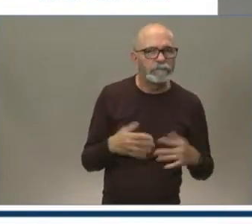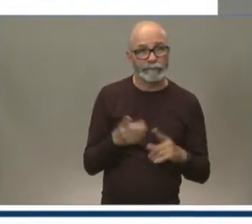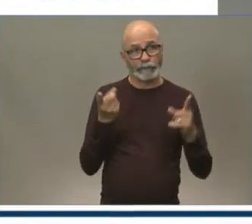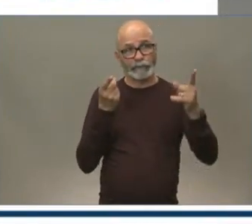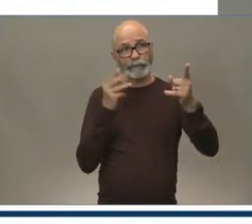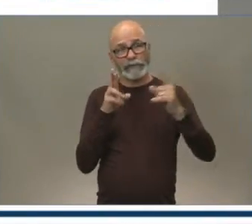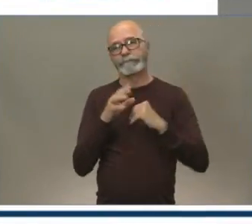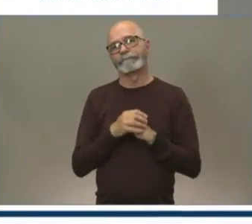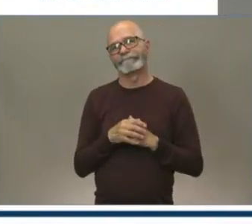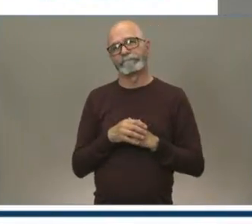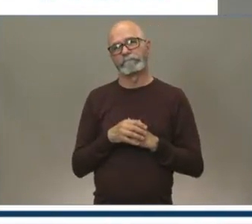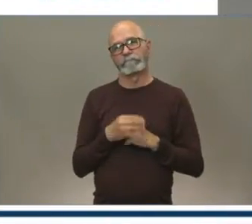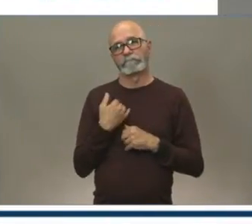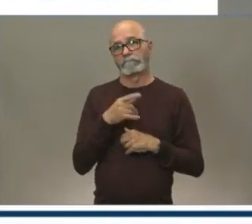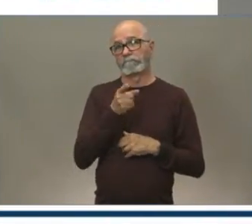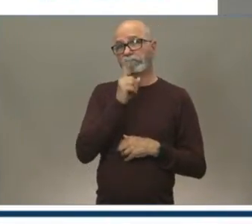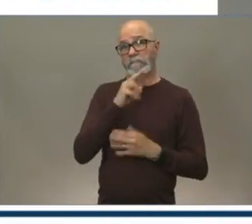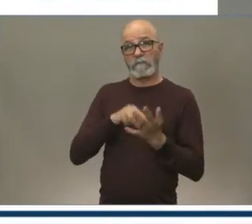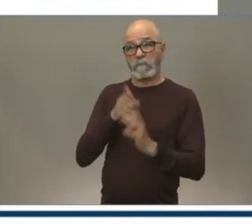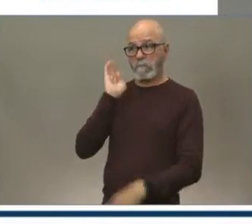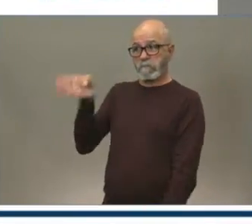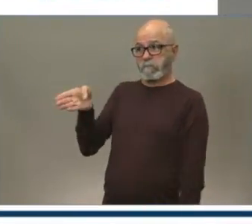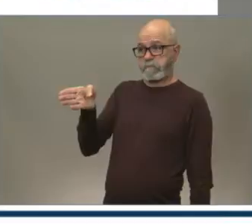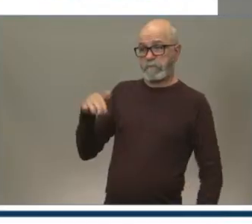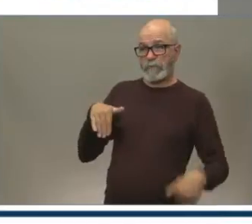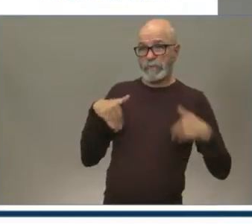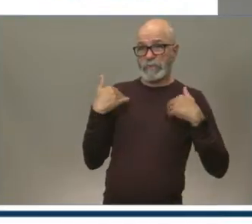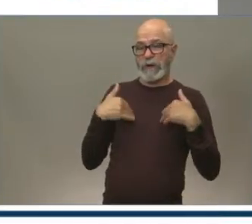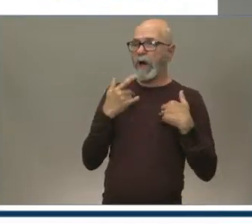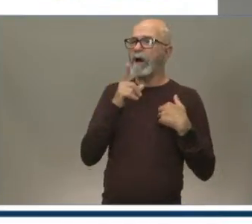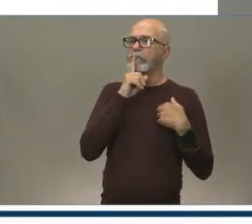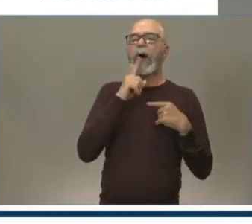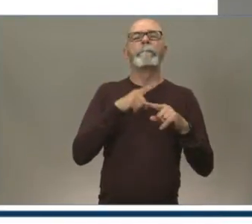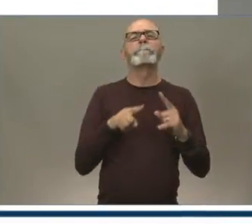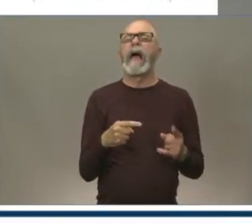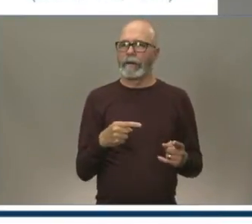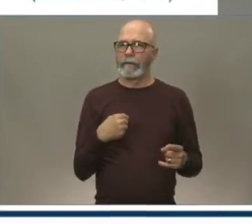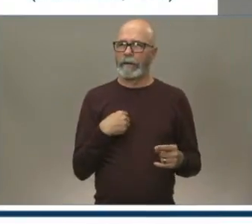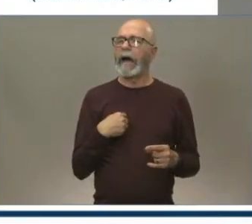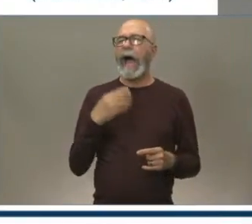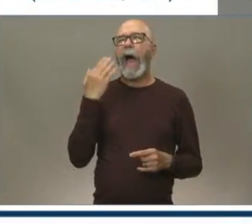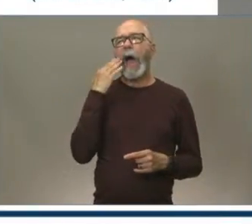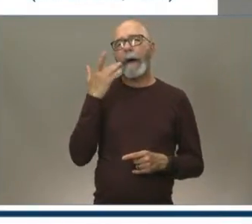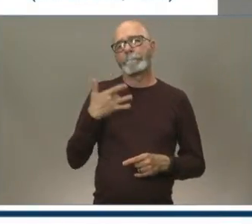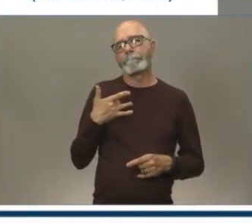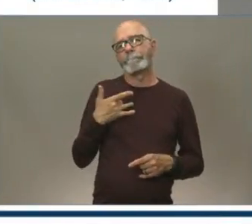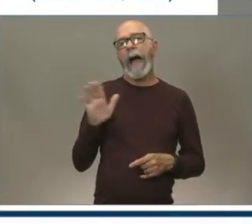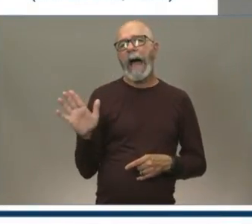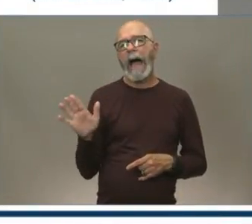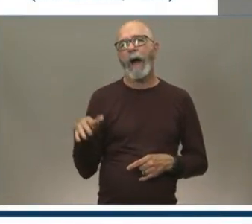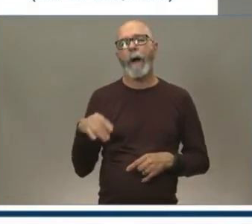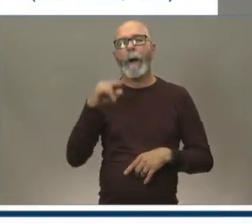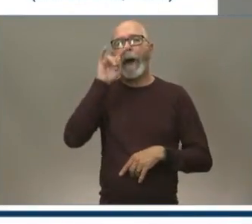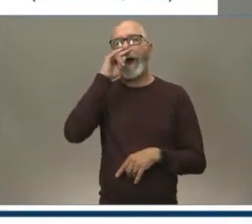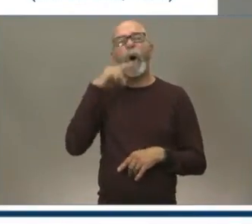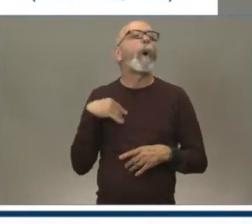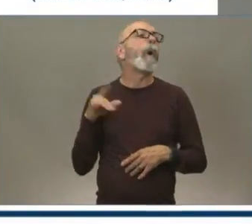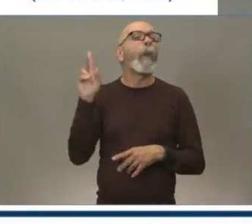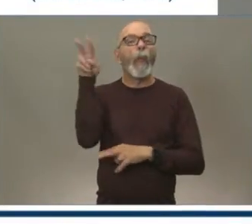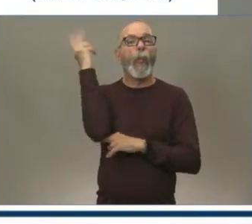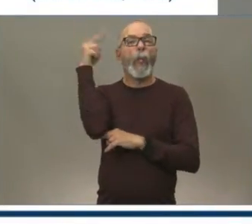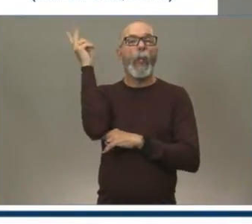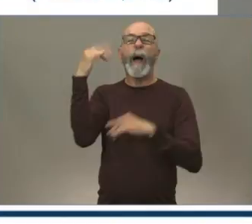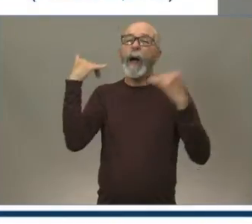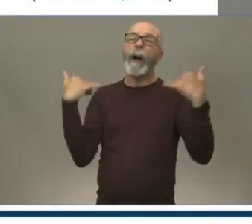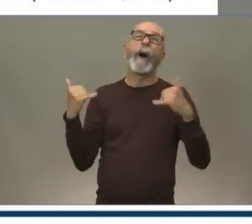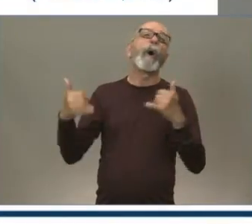people. Certainly, people of younger age groups are more likely to be, because of the phase of lives they're in, that they're more likely to be socially active. But